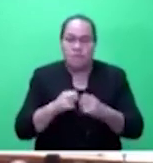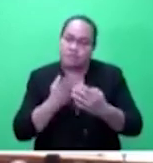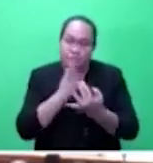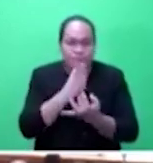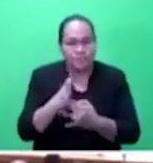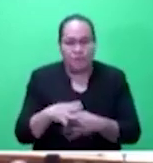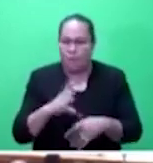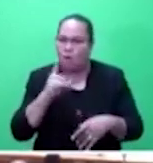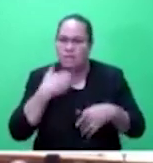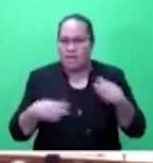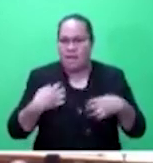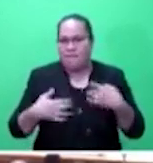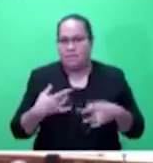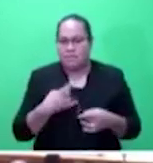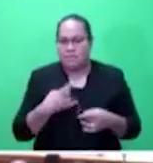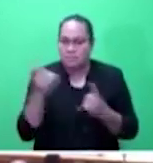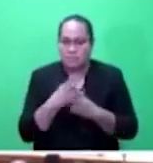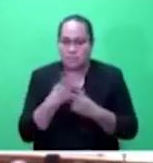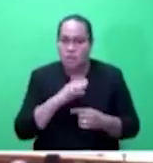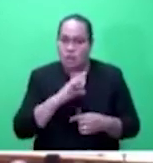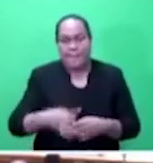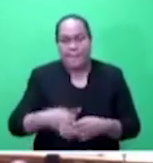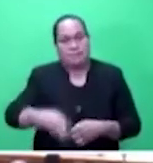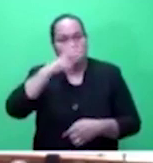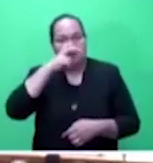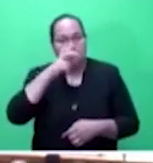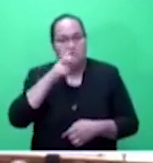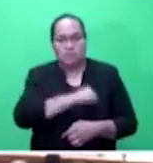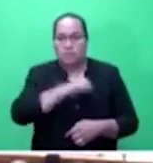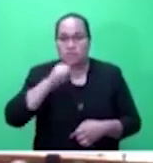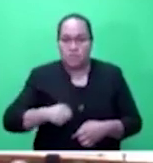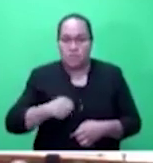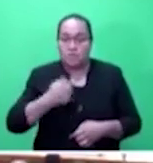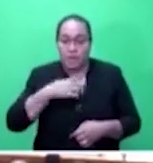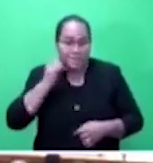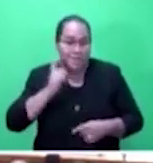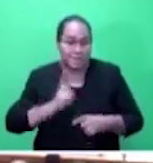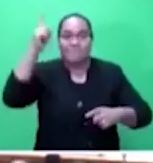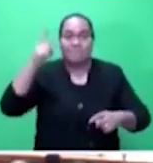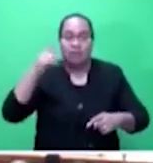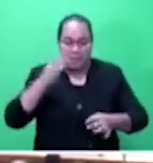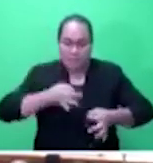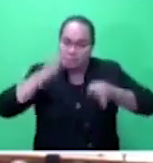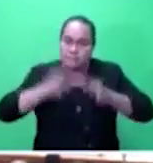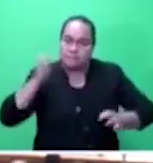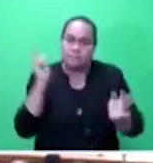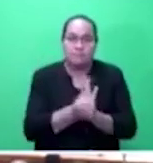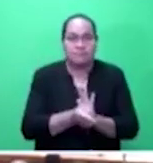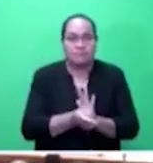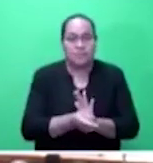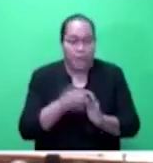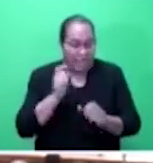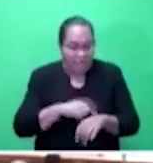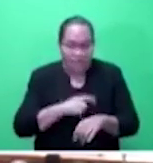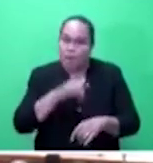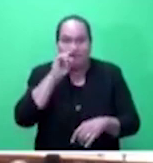are on the line, we cannot take that duty lightly. We must act quickly. We must act decisively. We haven't a moment